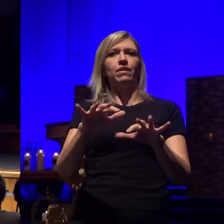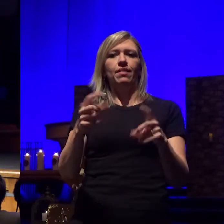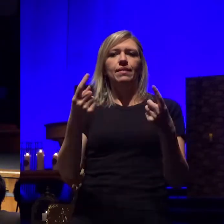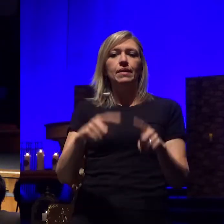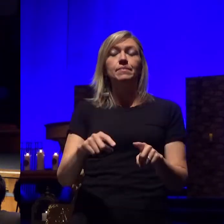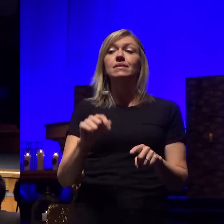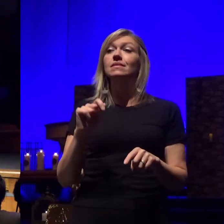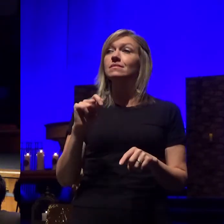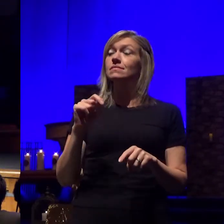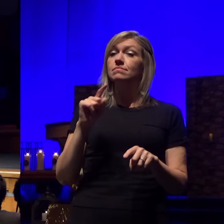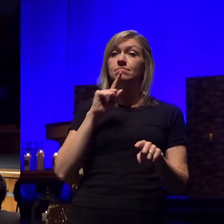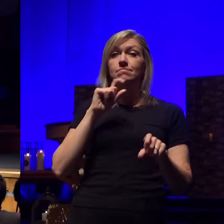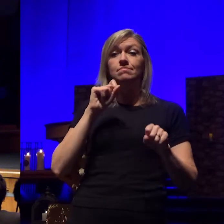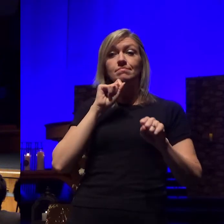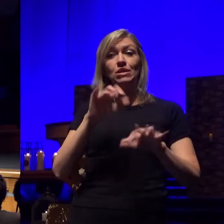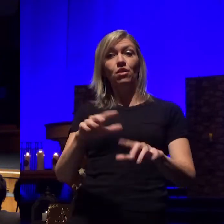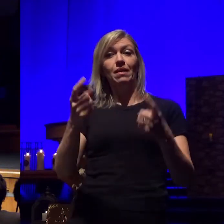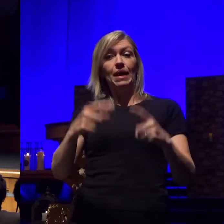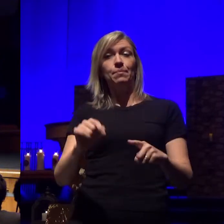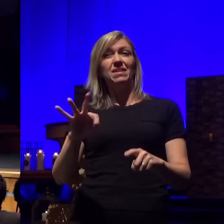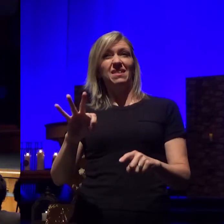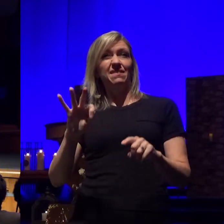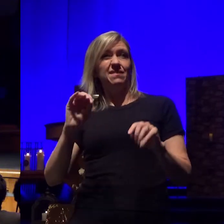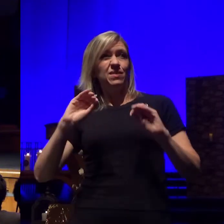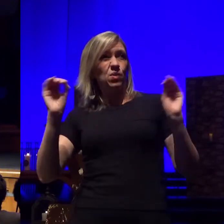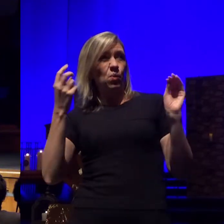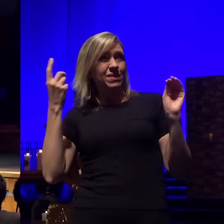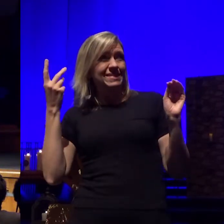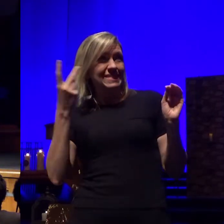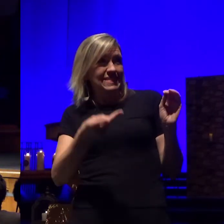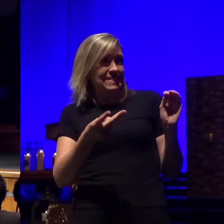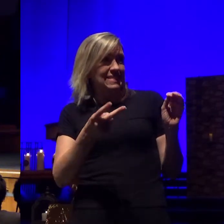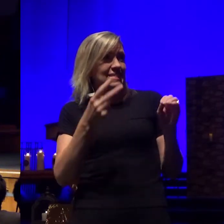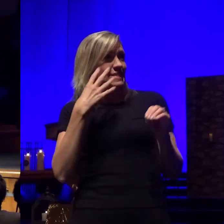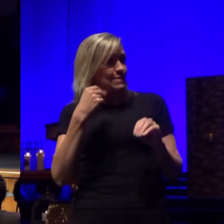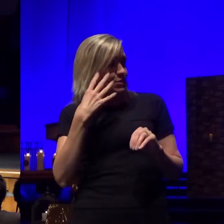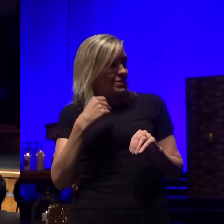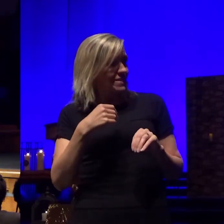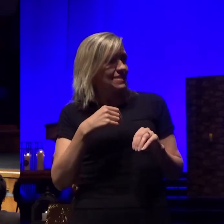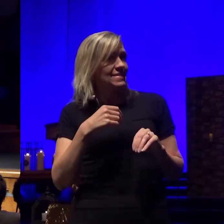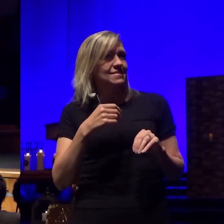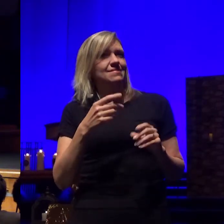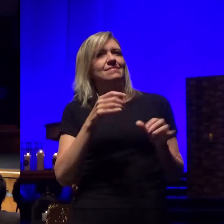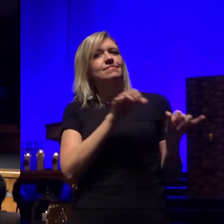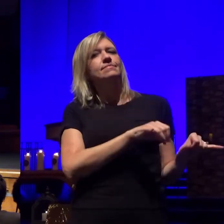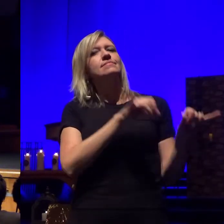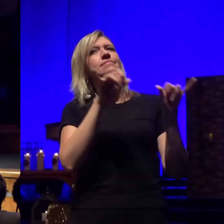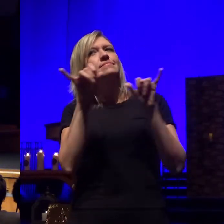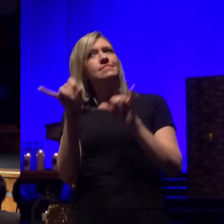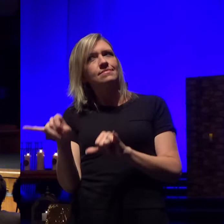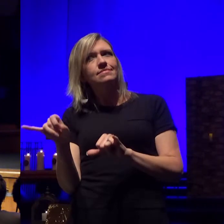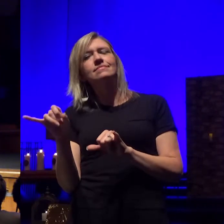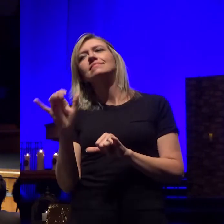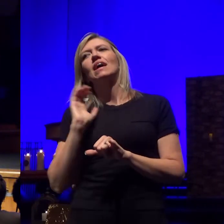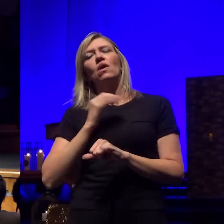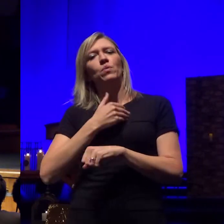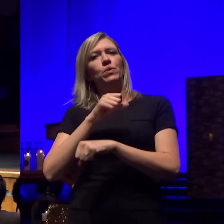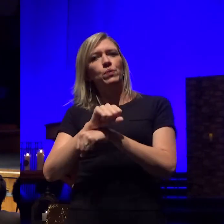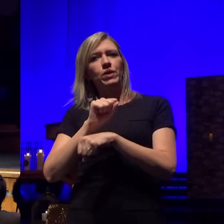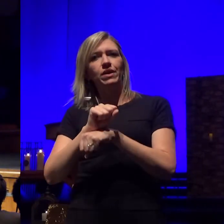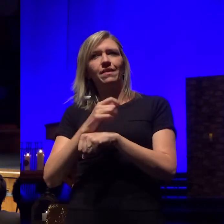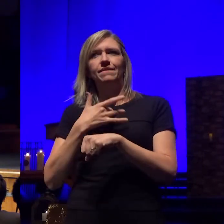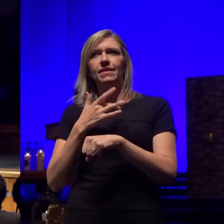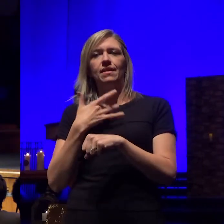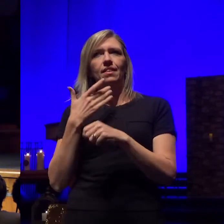does a miracle happen if there's no one there to see it, to believe it, to experience it? Our own work brings us present to